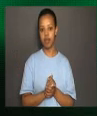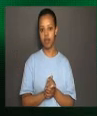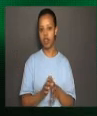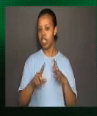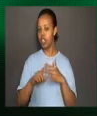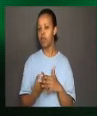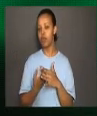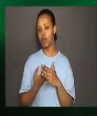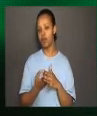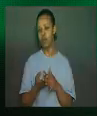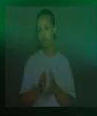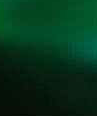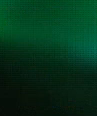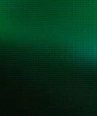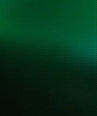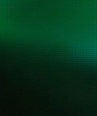Begin.